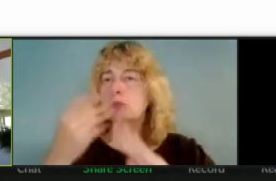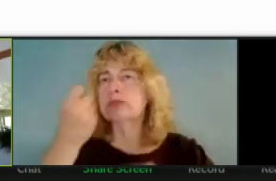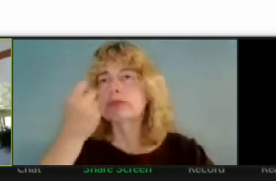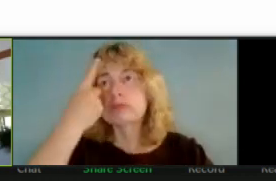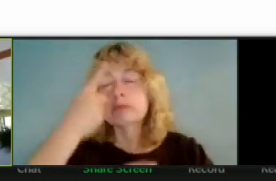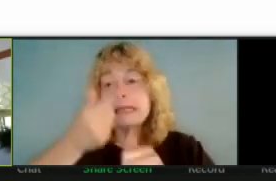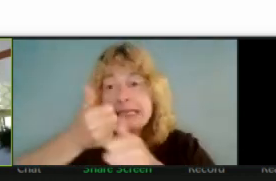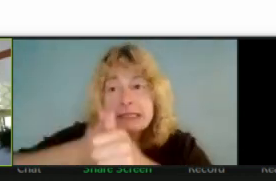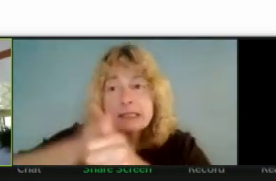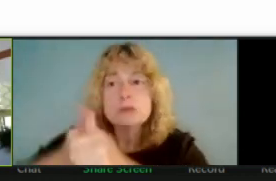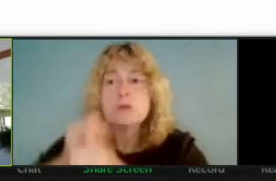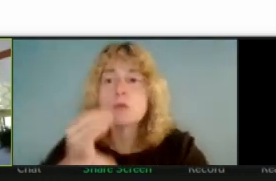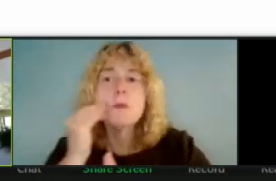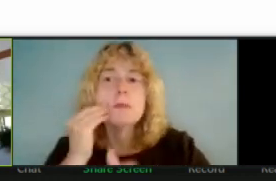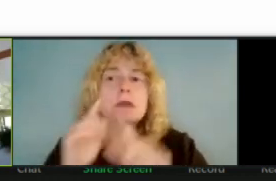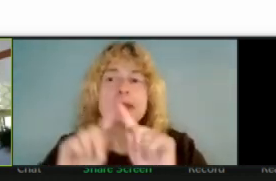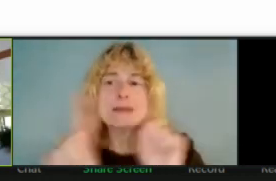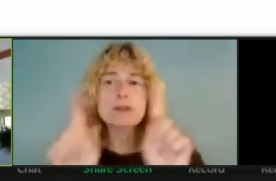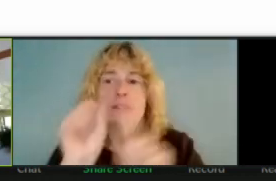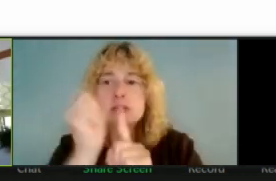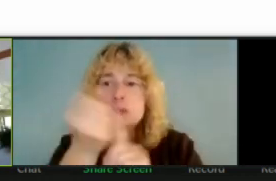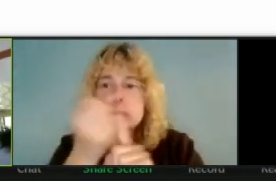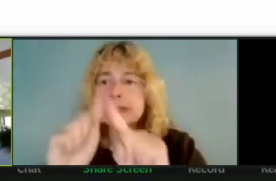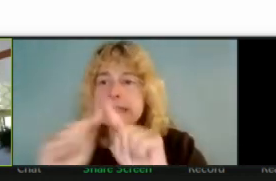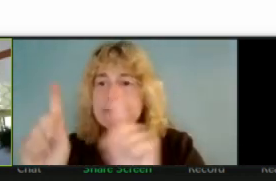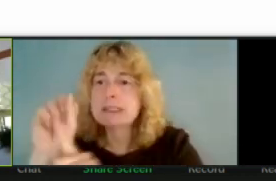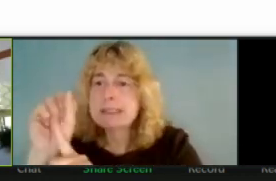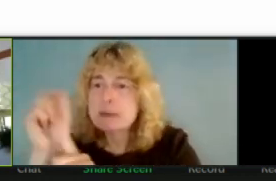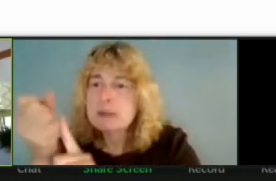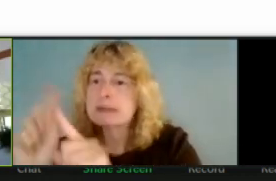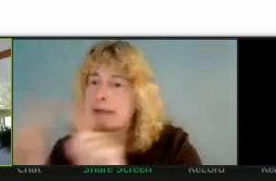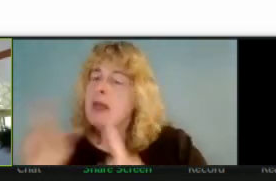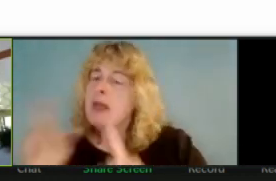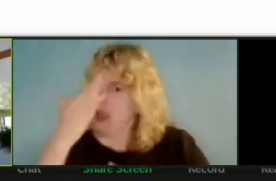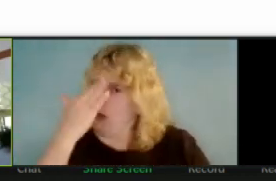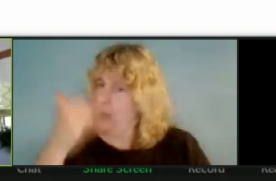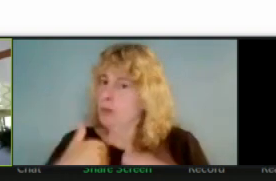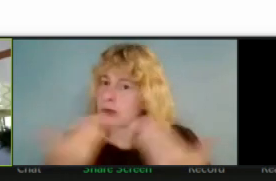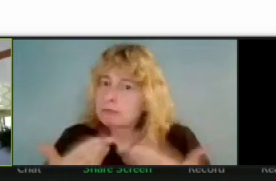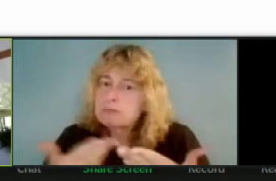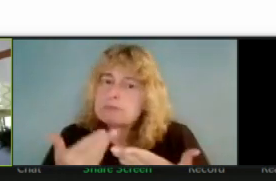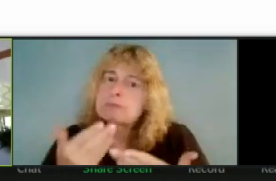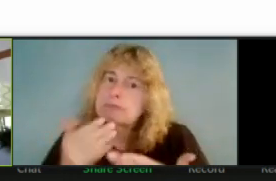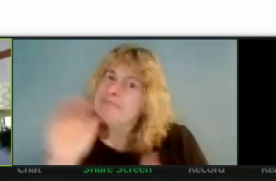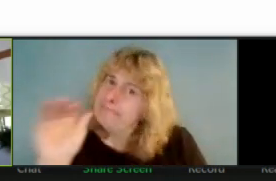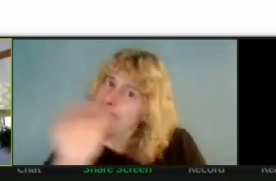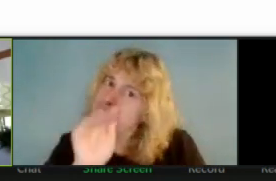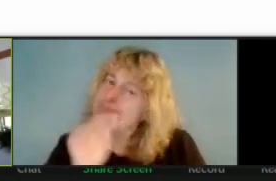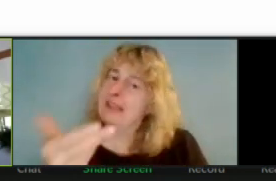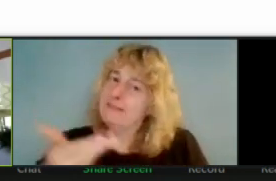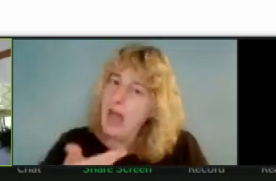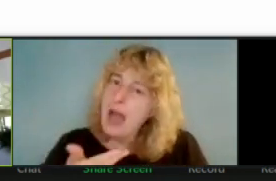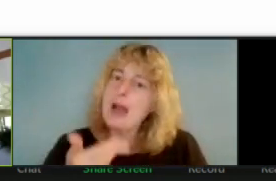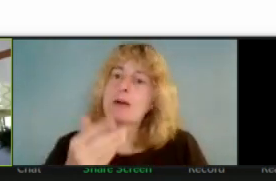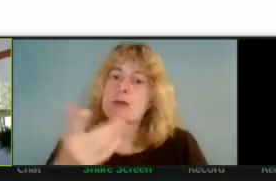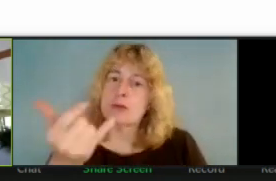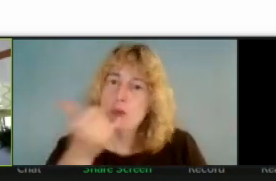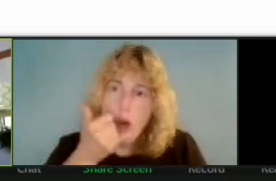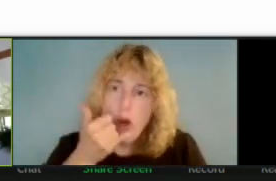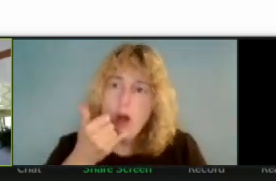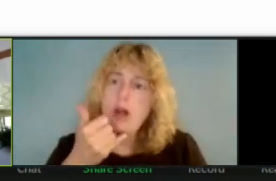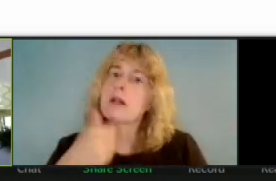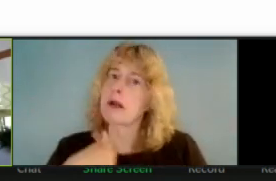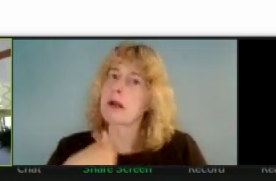different situation, and this is why we're here to invite you to call and to remind you of these fantastic programs that are the most commonly